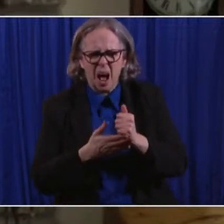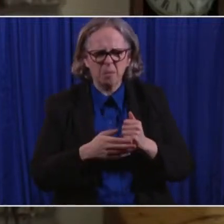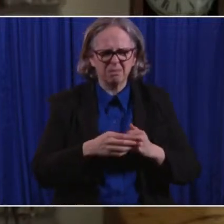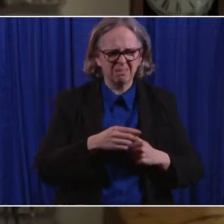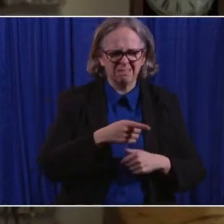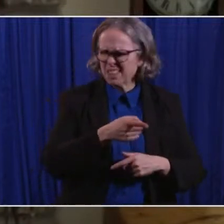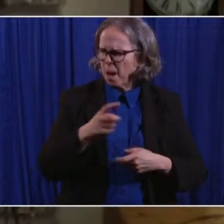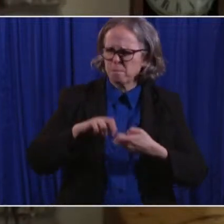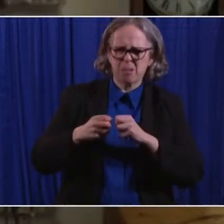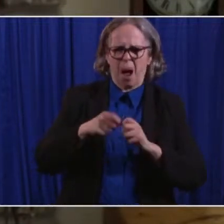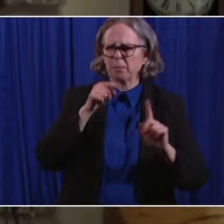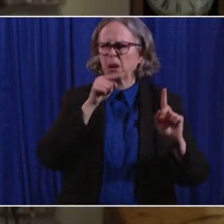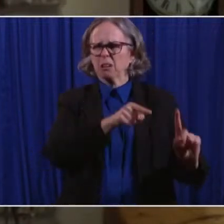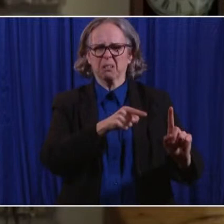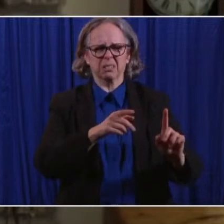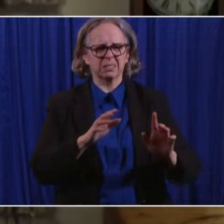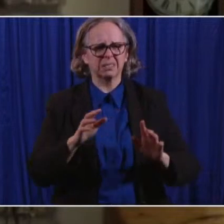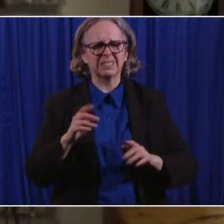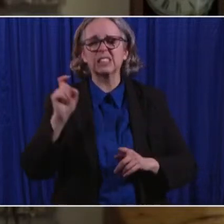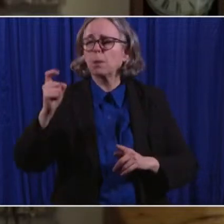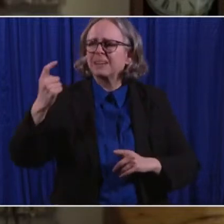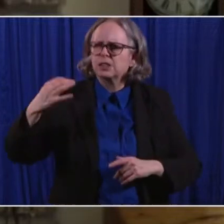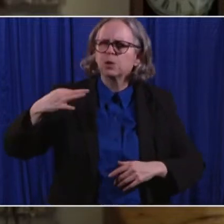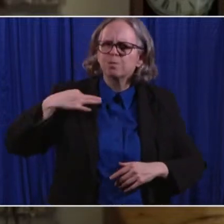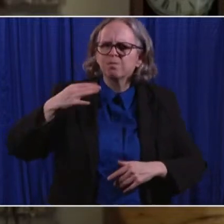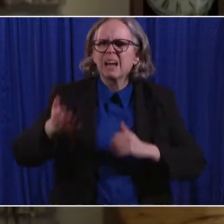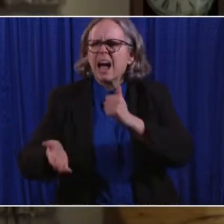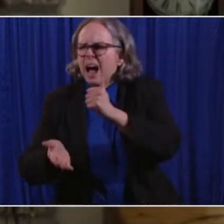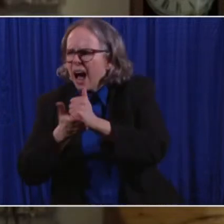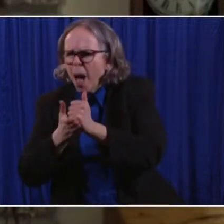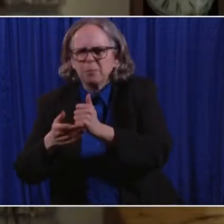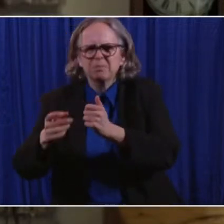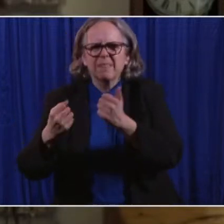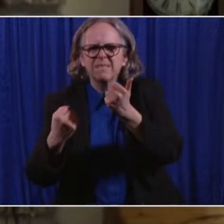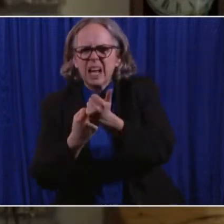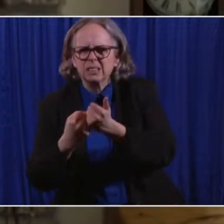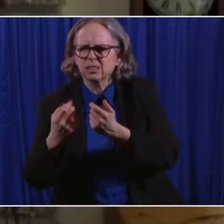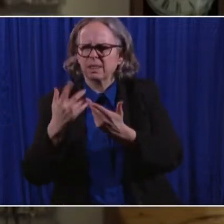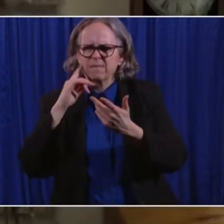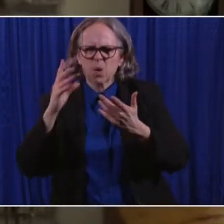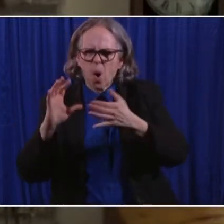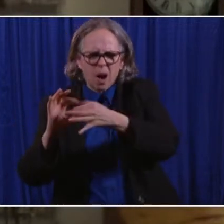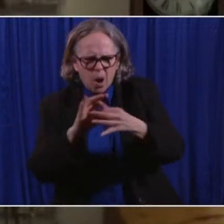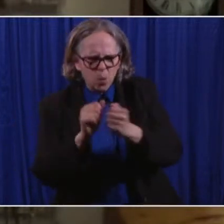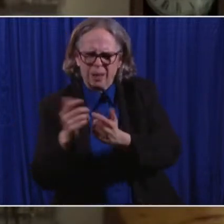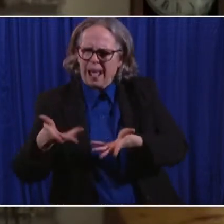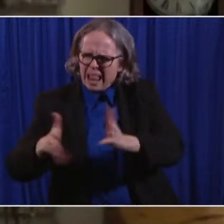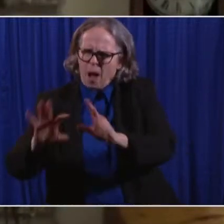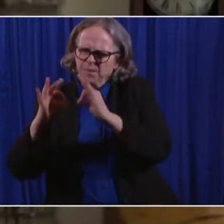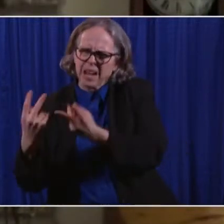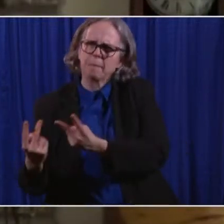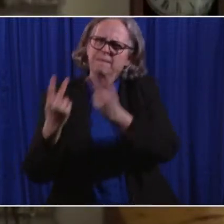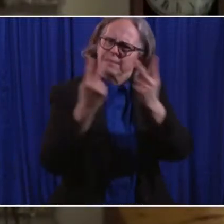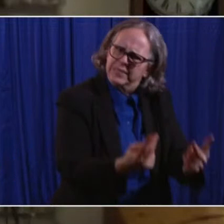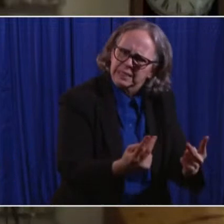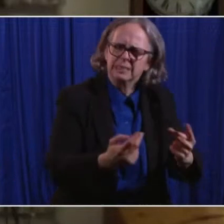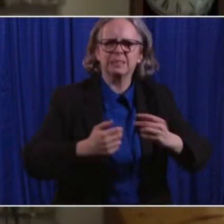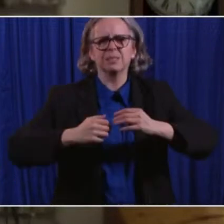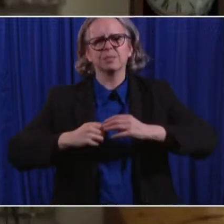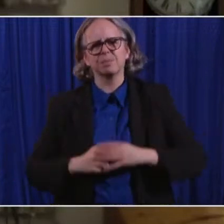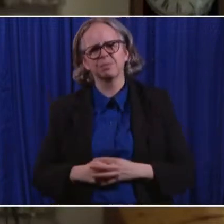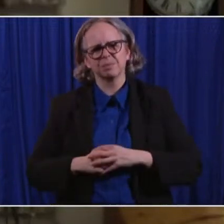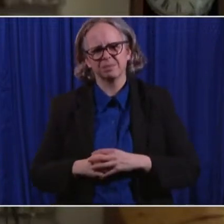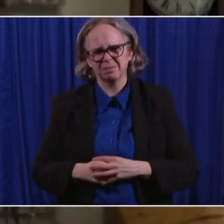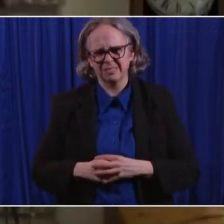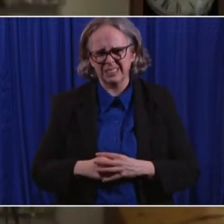the advocate for visitation with that particular individual. And the more you know about it, the more you can look